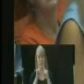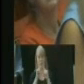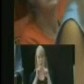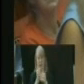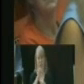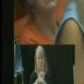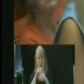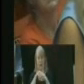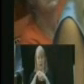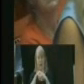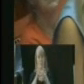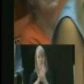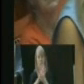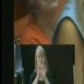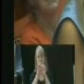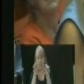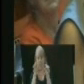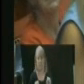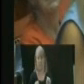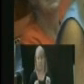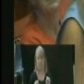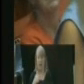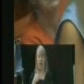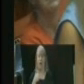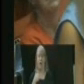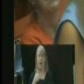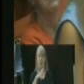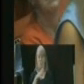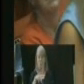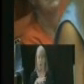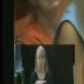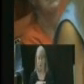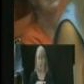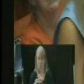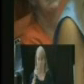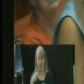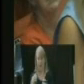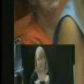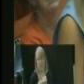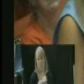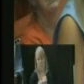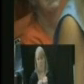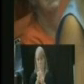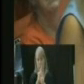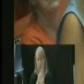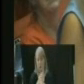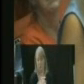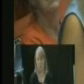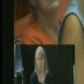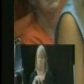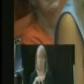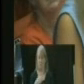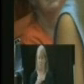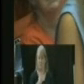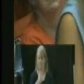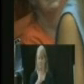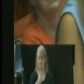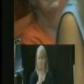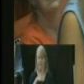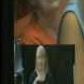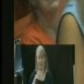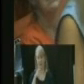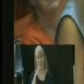system. As principals, we need the support. Being a principal is a